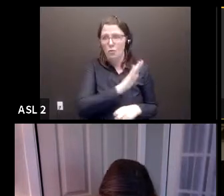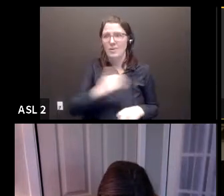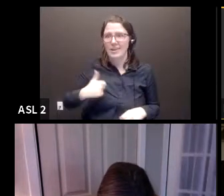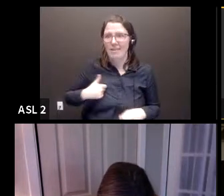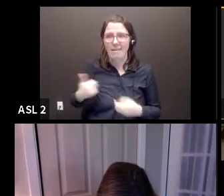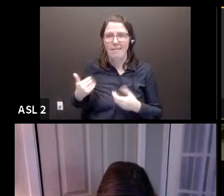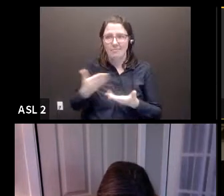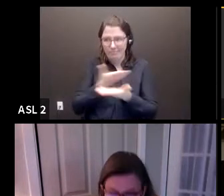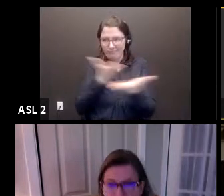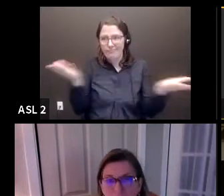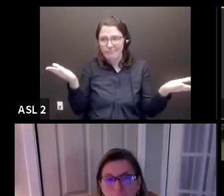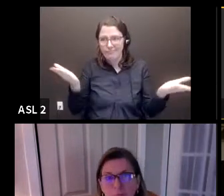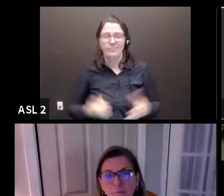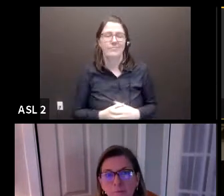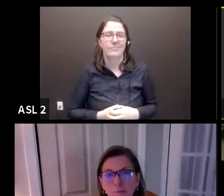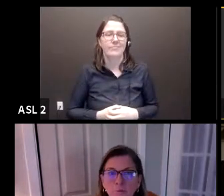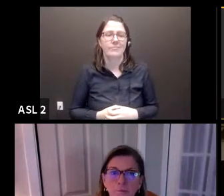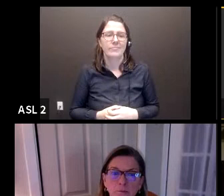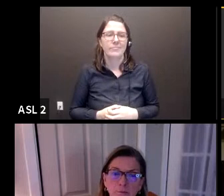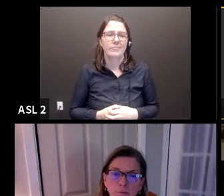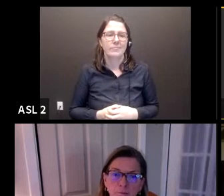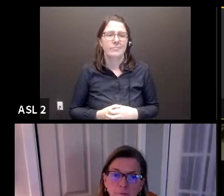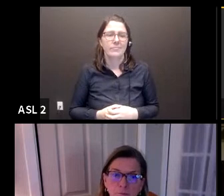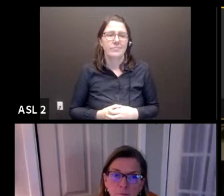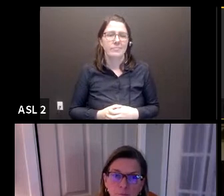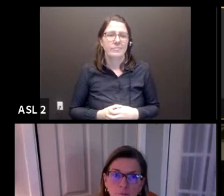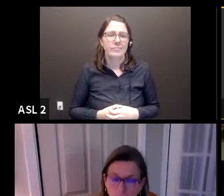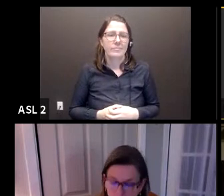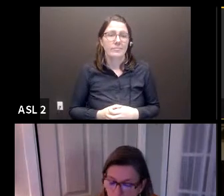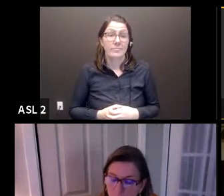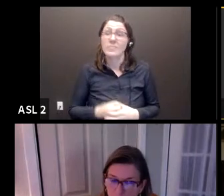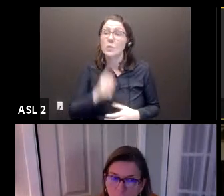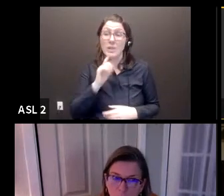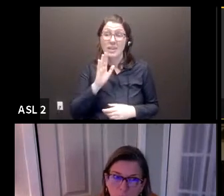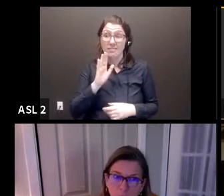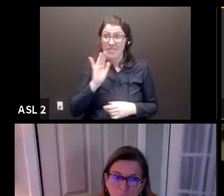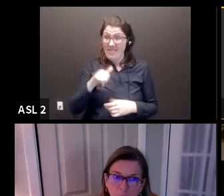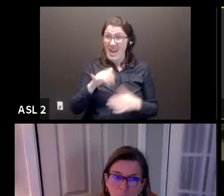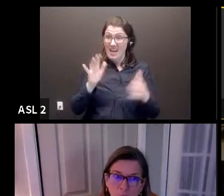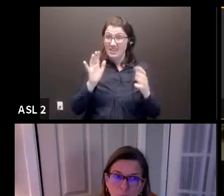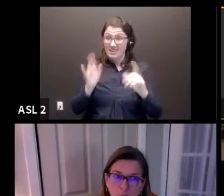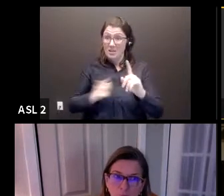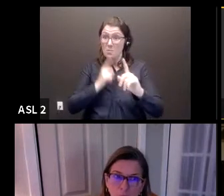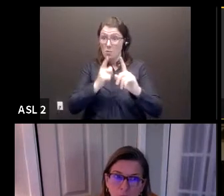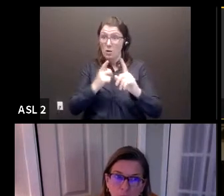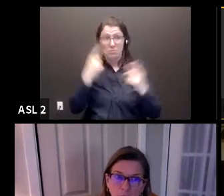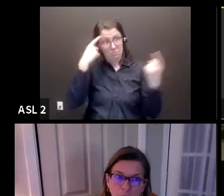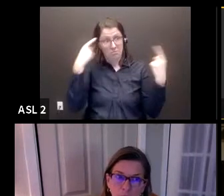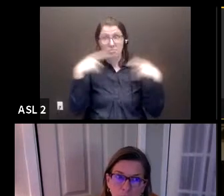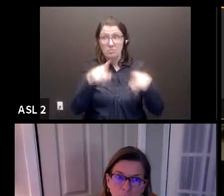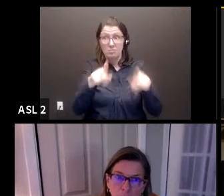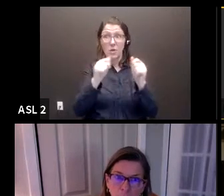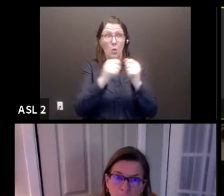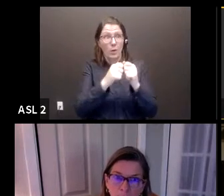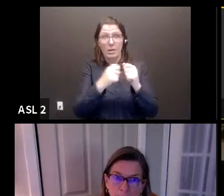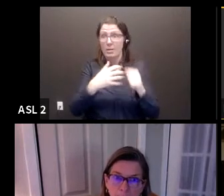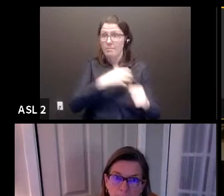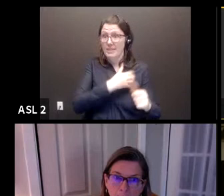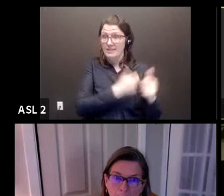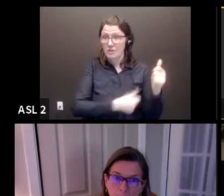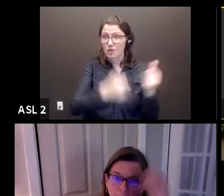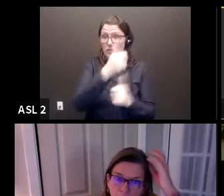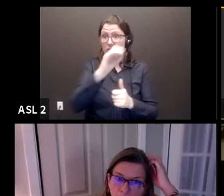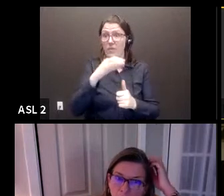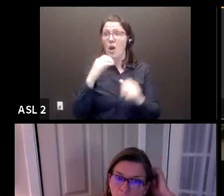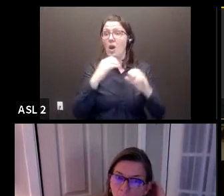this position aligns with the ontario association of chiefs of police resolution put forward this year by waterloo region police chief